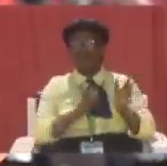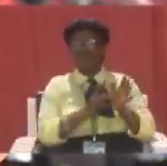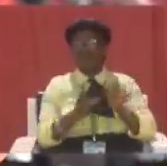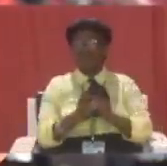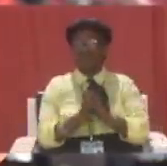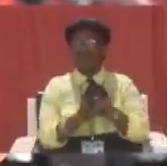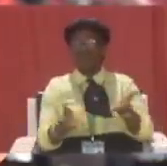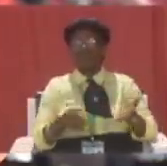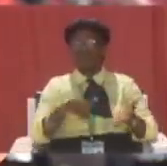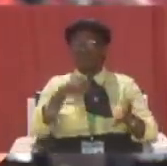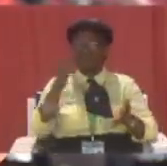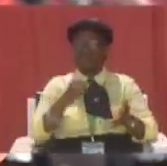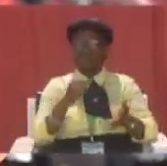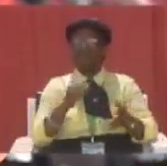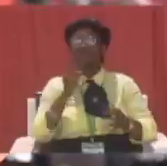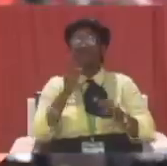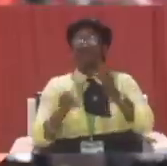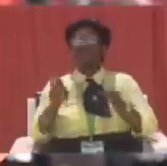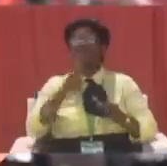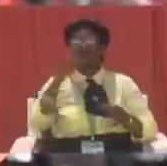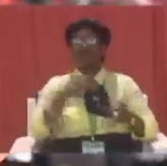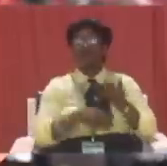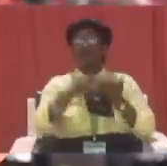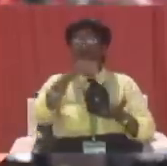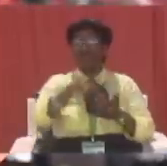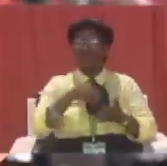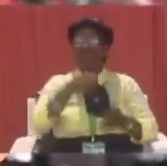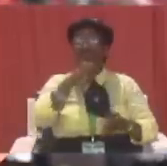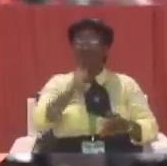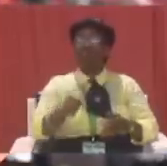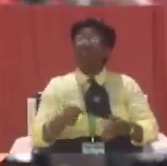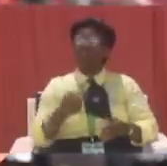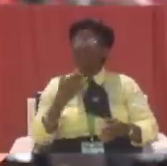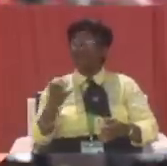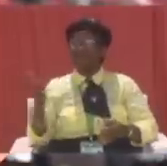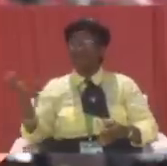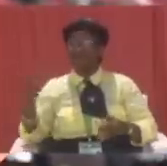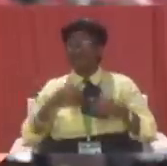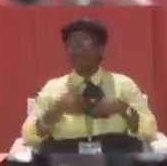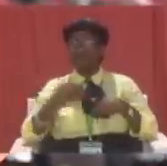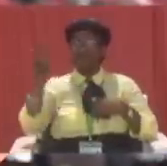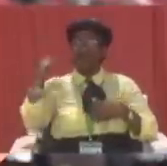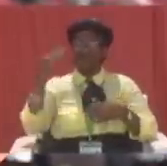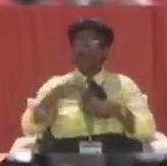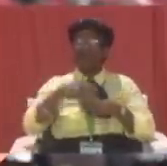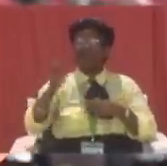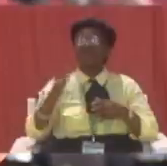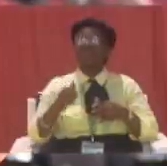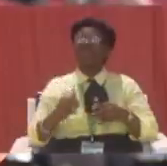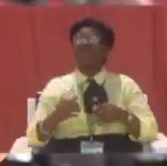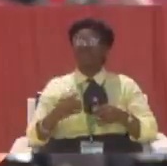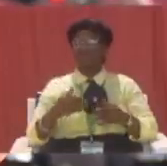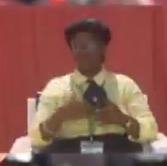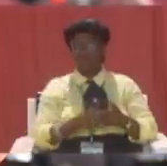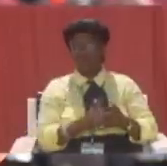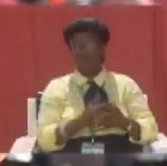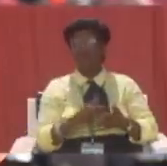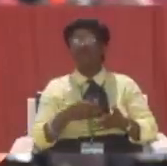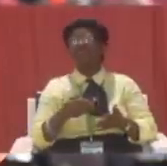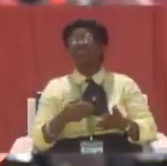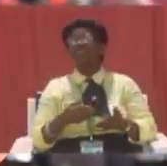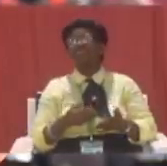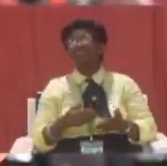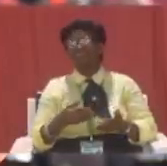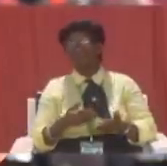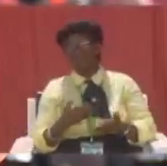can become new. That's why the Almighty God said something in Deuteronomy chapter 30 from verse 19